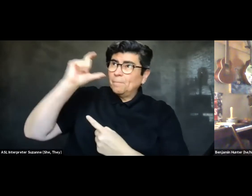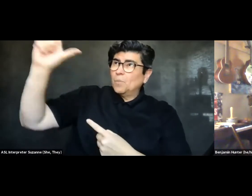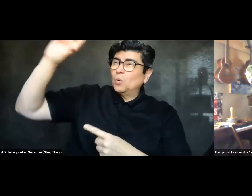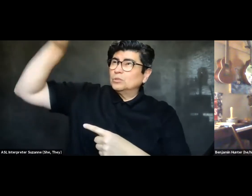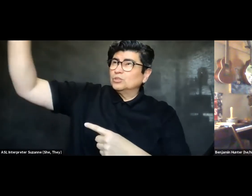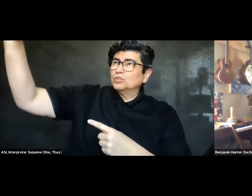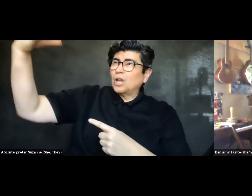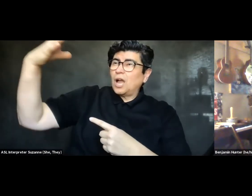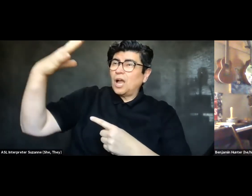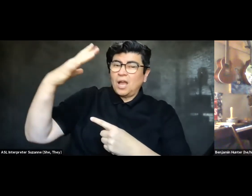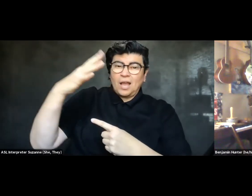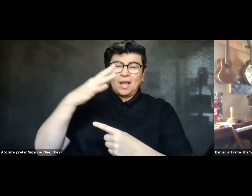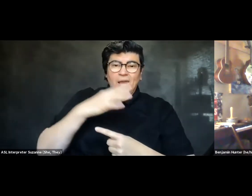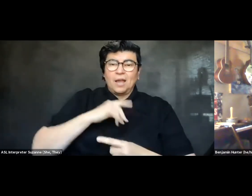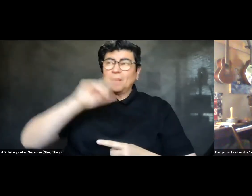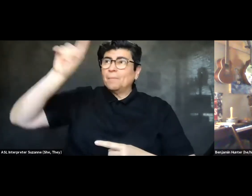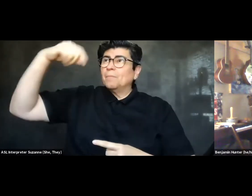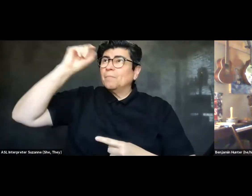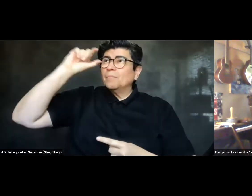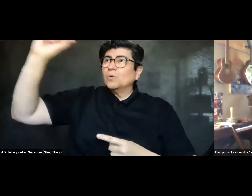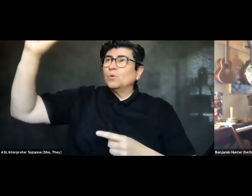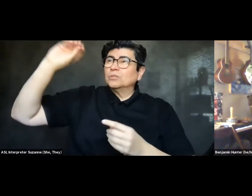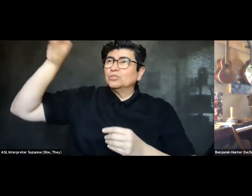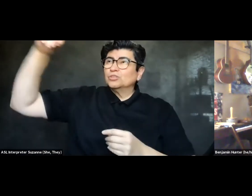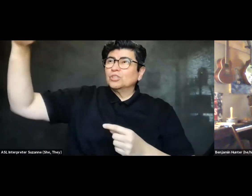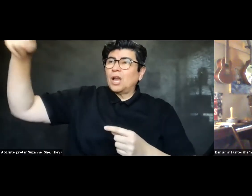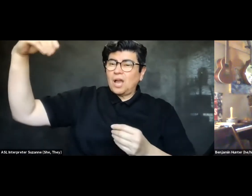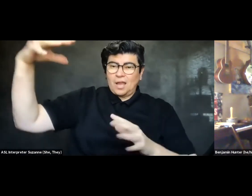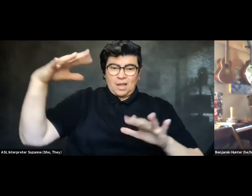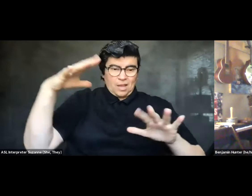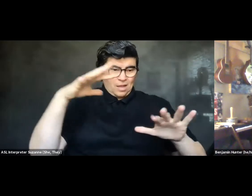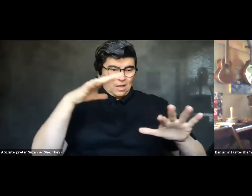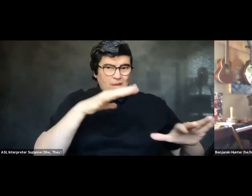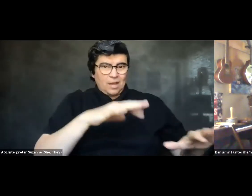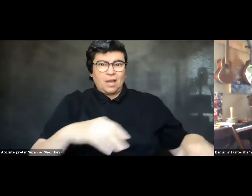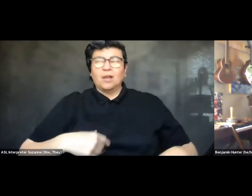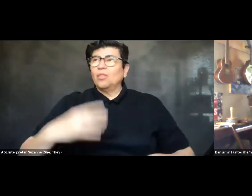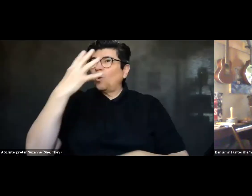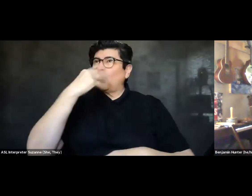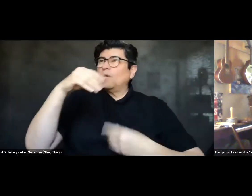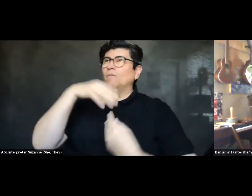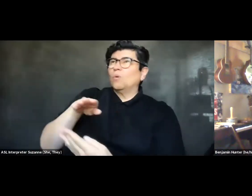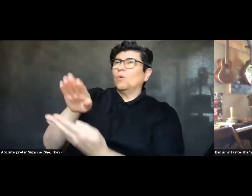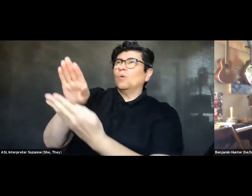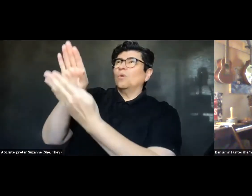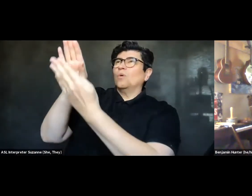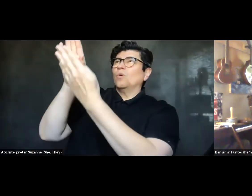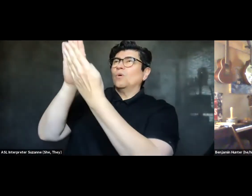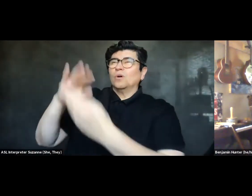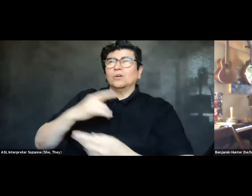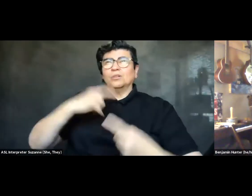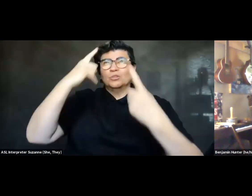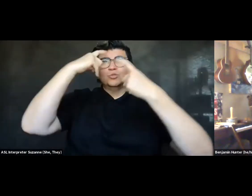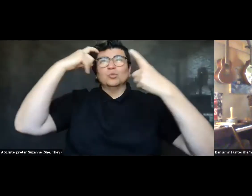moon shine, when the moon shine, and the wolf cried, and the dream